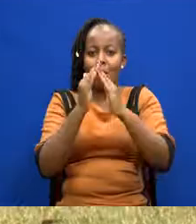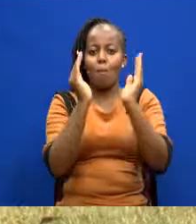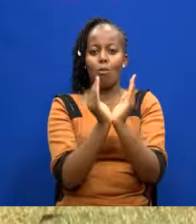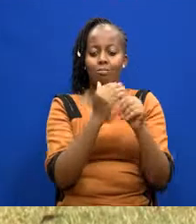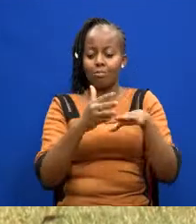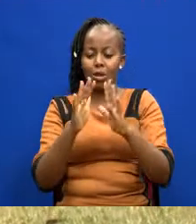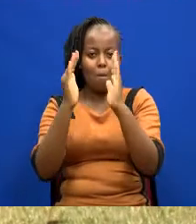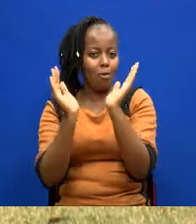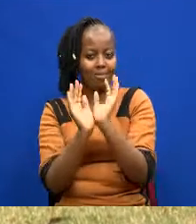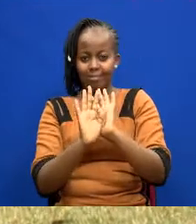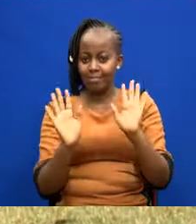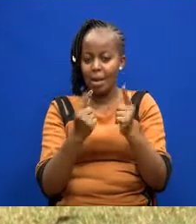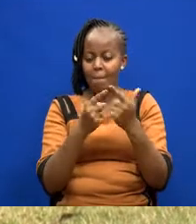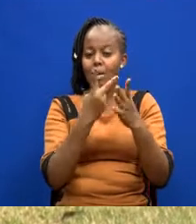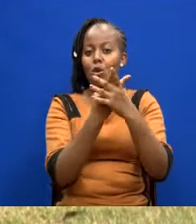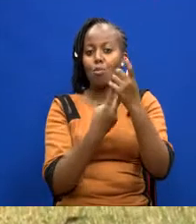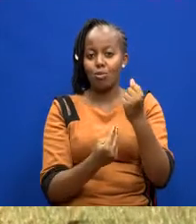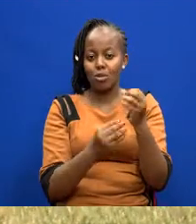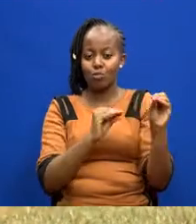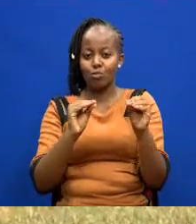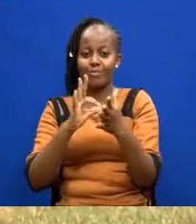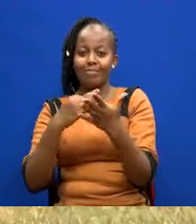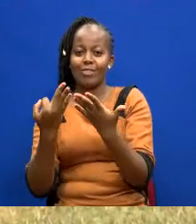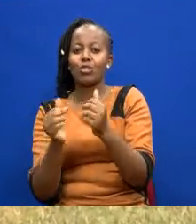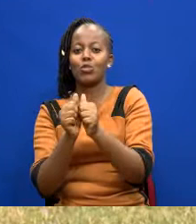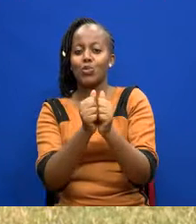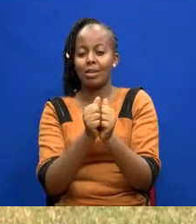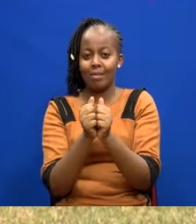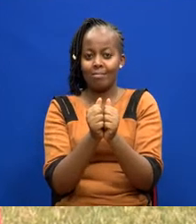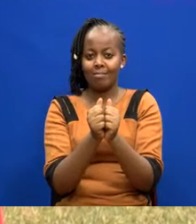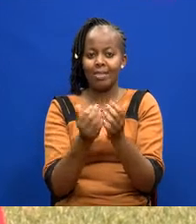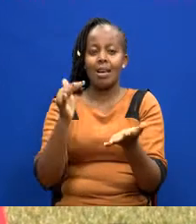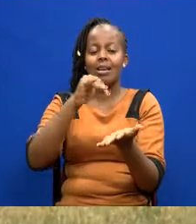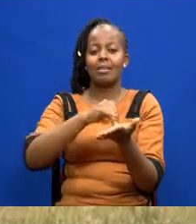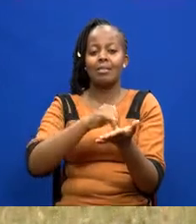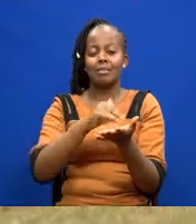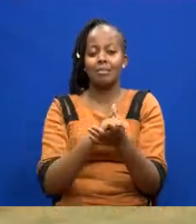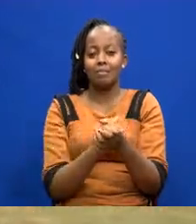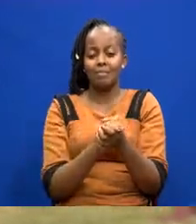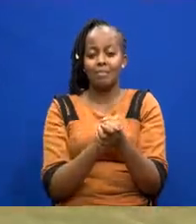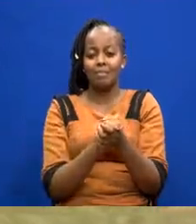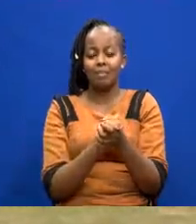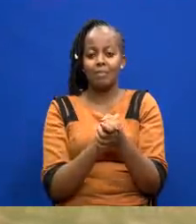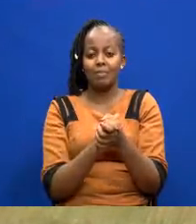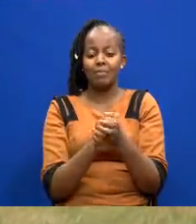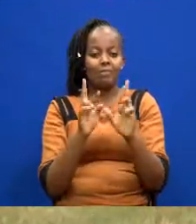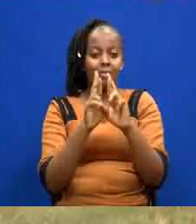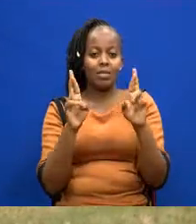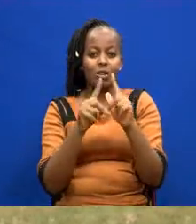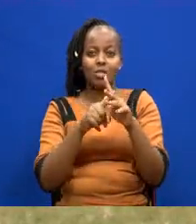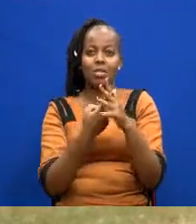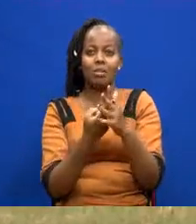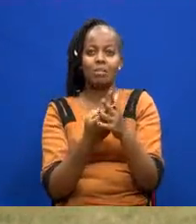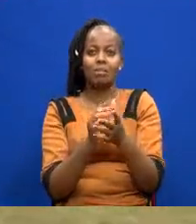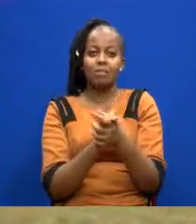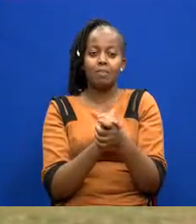lose the ball, but both of them are going on the ground at the same time. Well done. Get up. Back next. David, you ready? Start